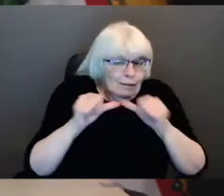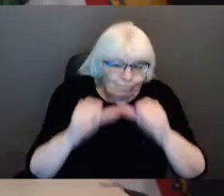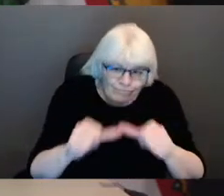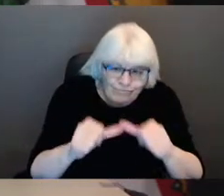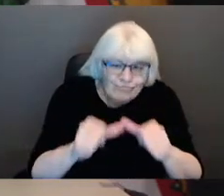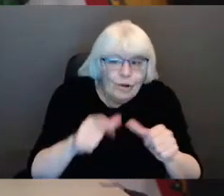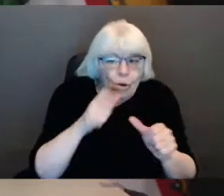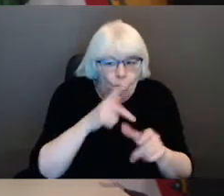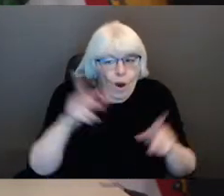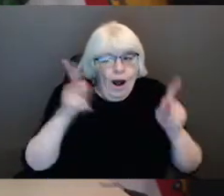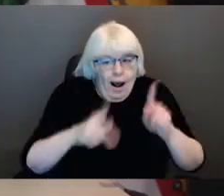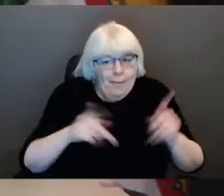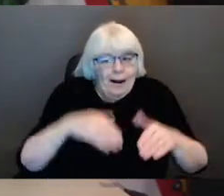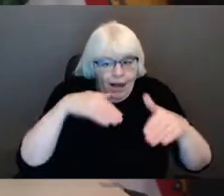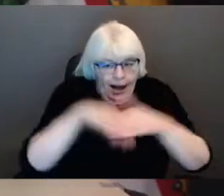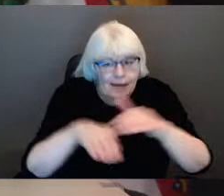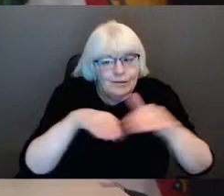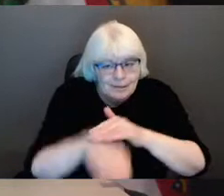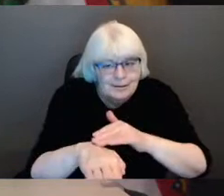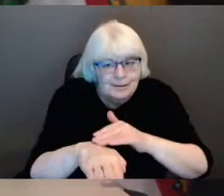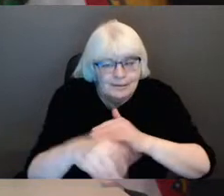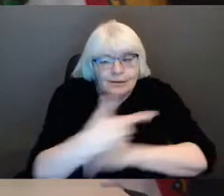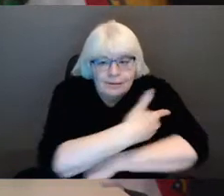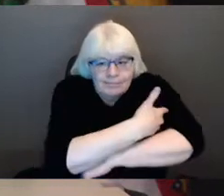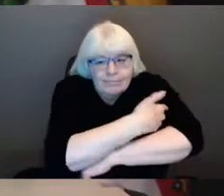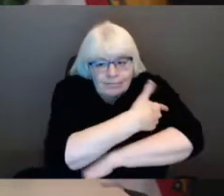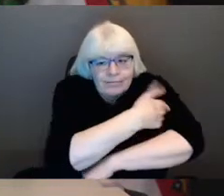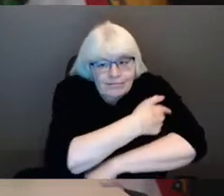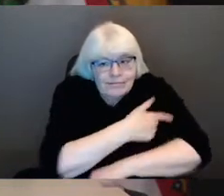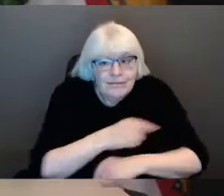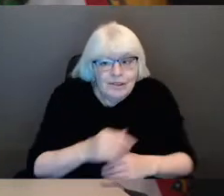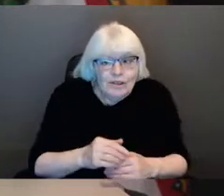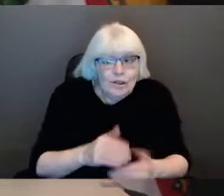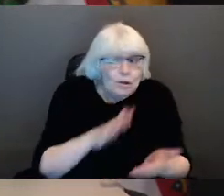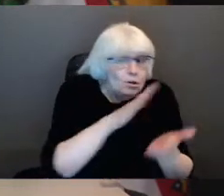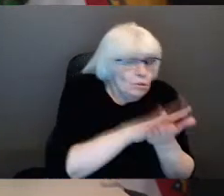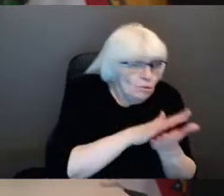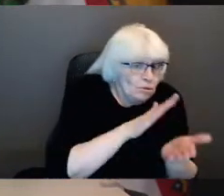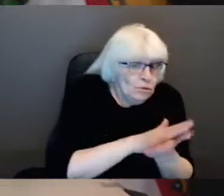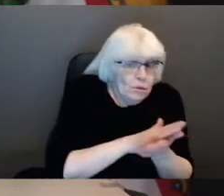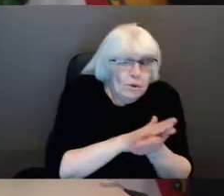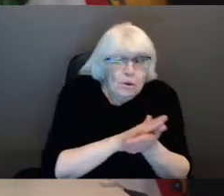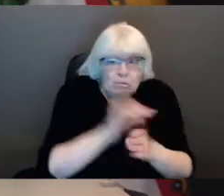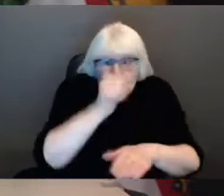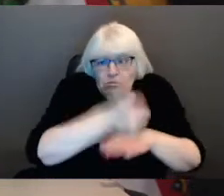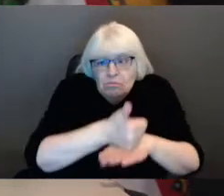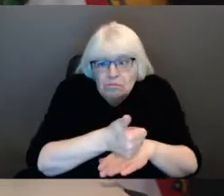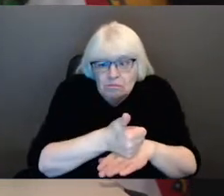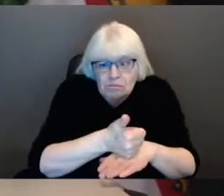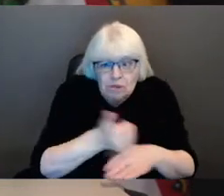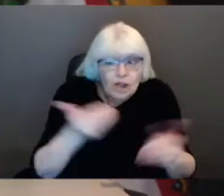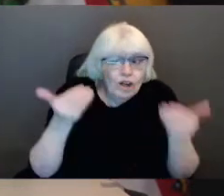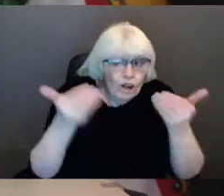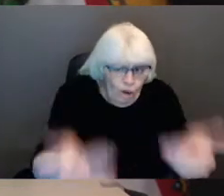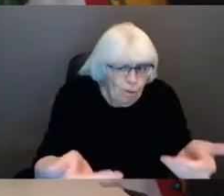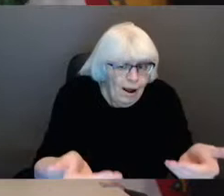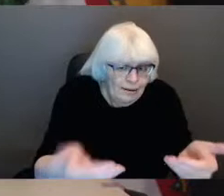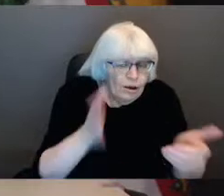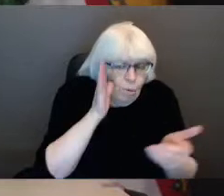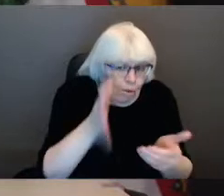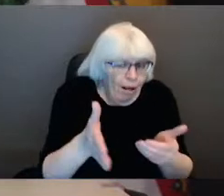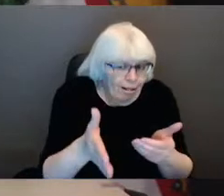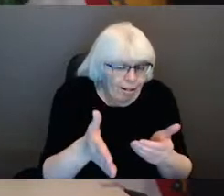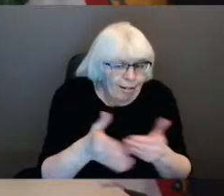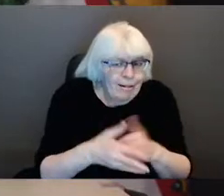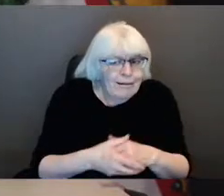can. If that can occur in School A, for example, then that would be great. But making sure that access is there